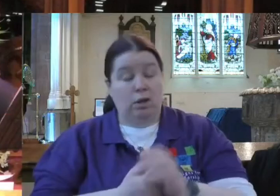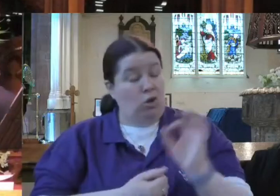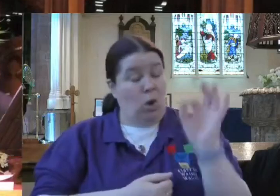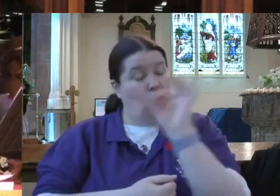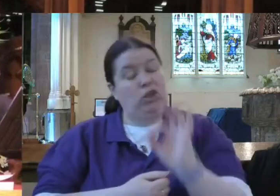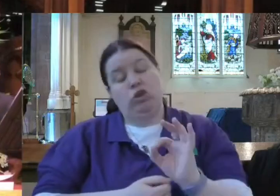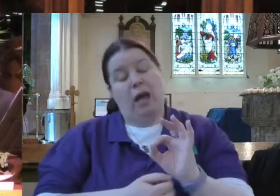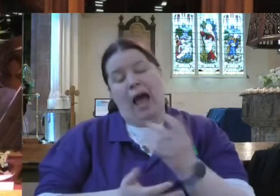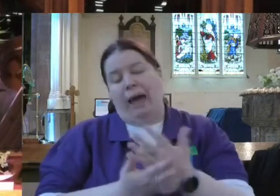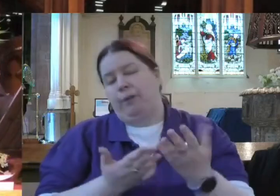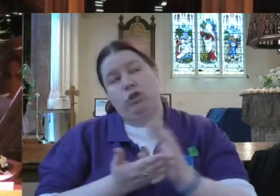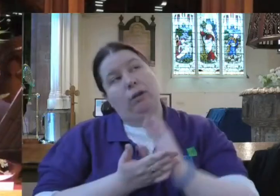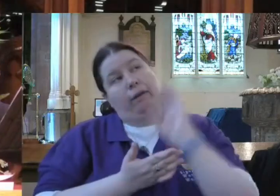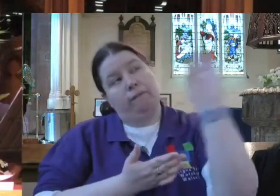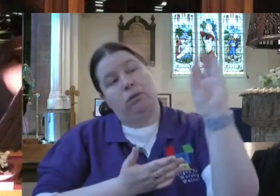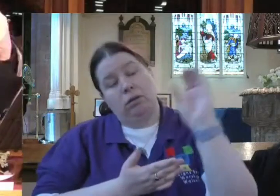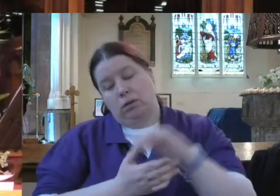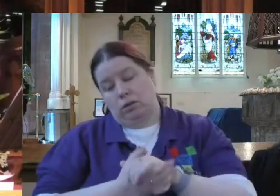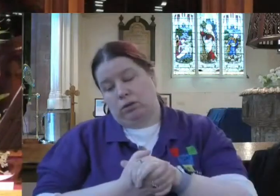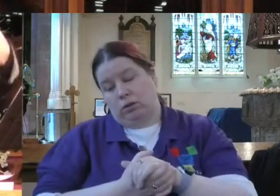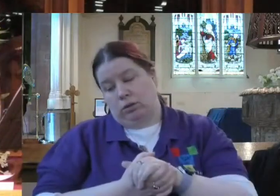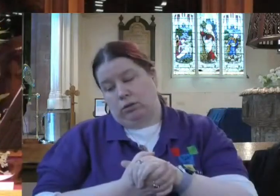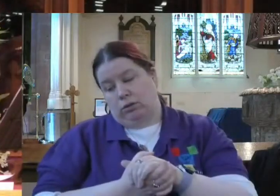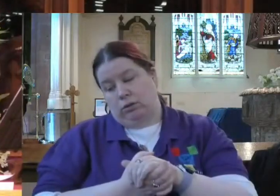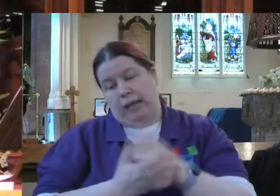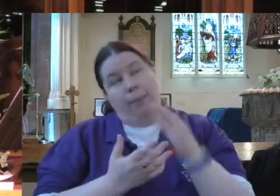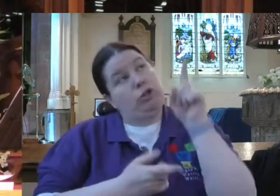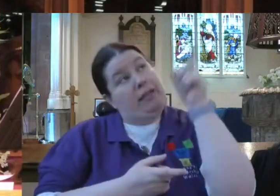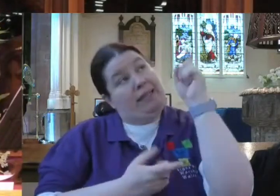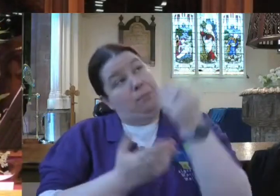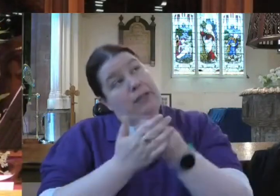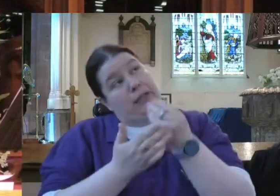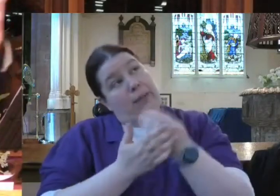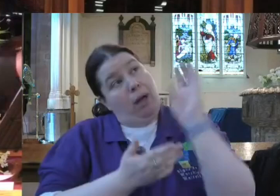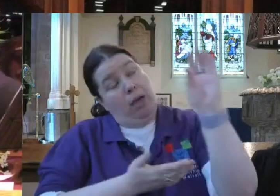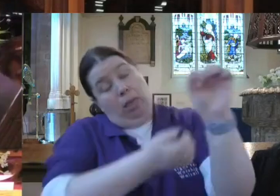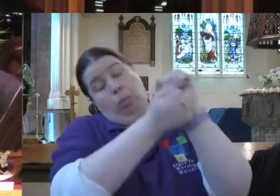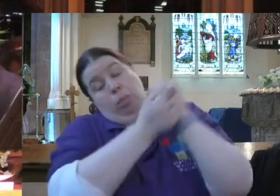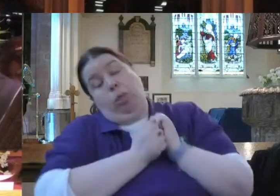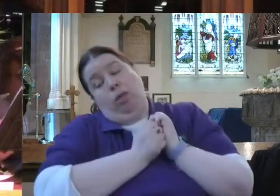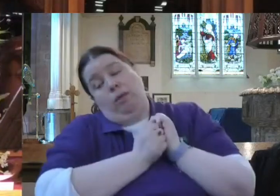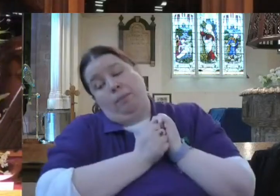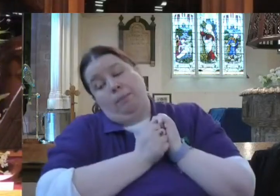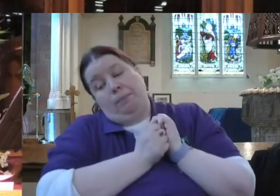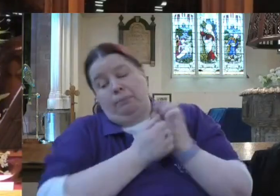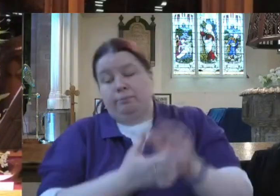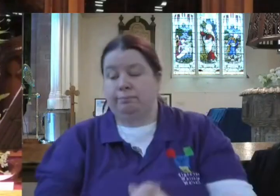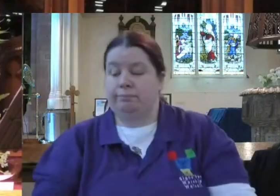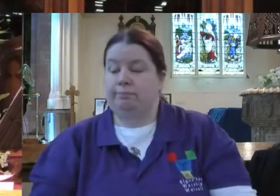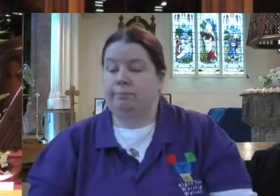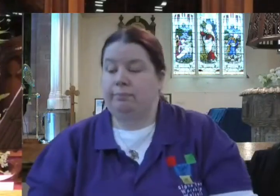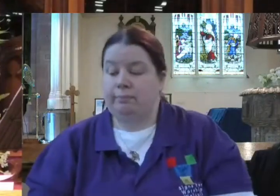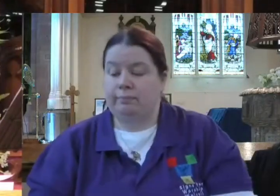question really of how much I give to God, it's about how much of God's money do I keep back." And that kind of moves us onto the next